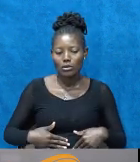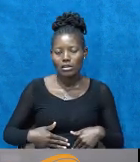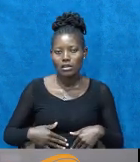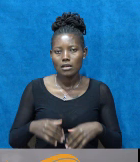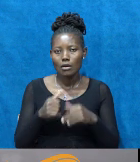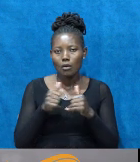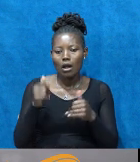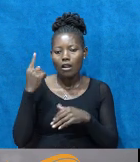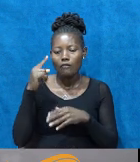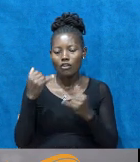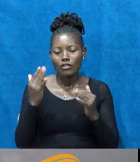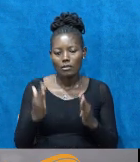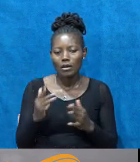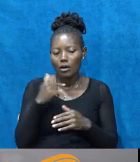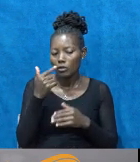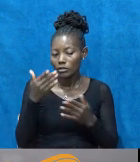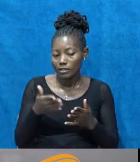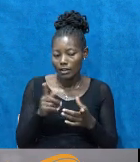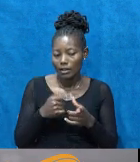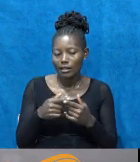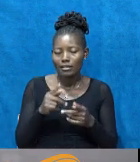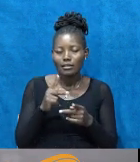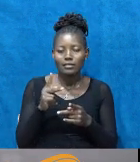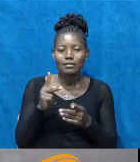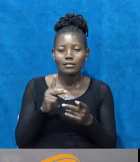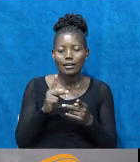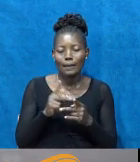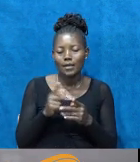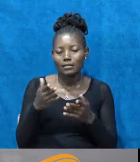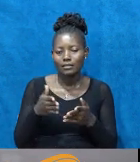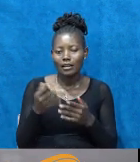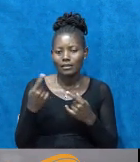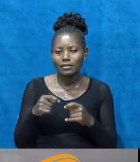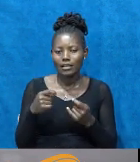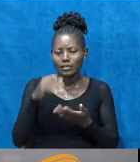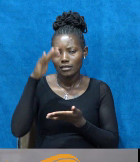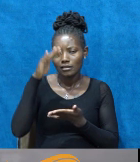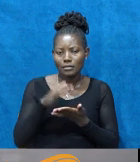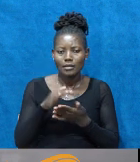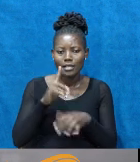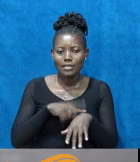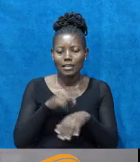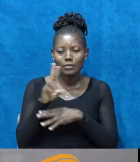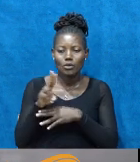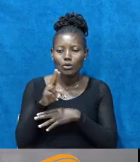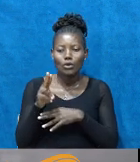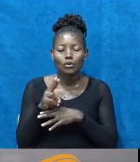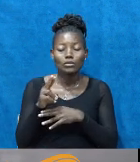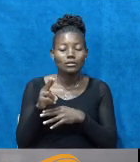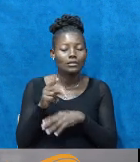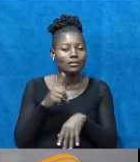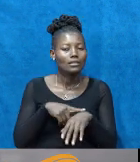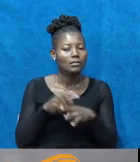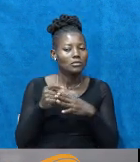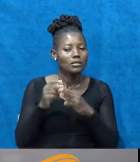body composition for the athlete that was there prior to the injury and keep it at that. Then the other one would try